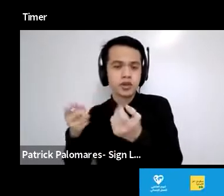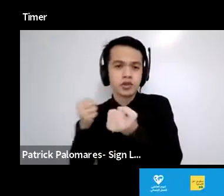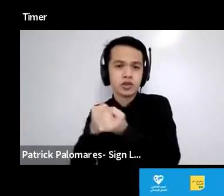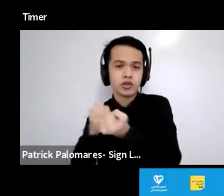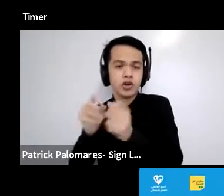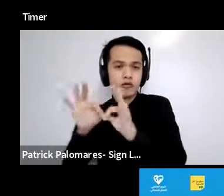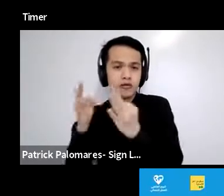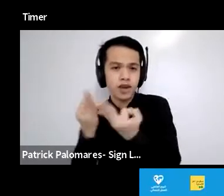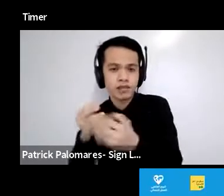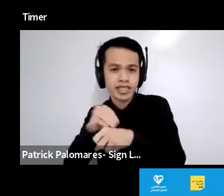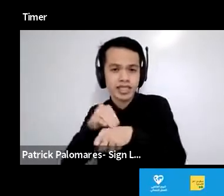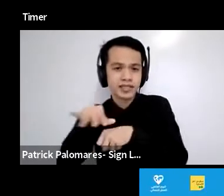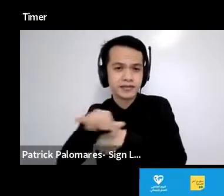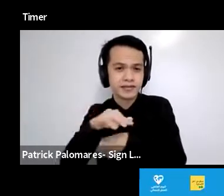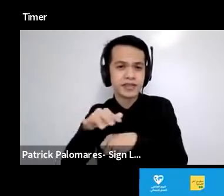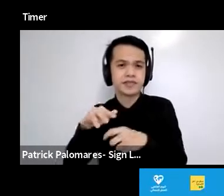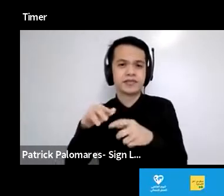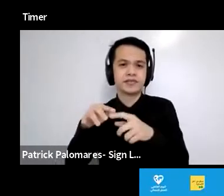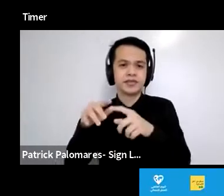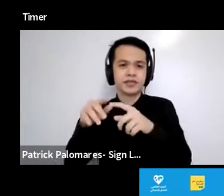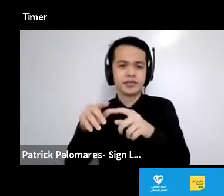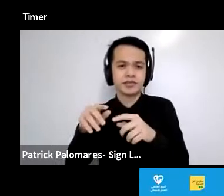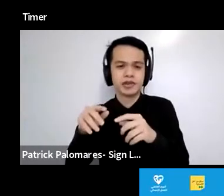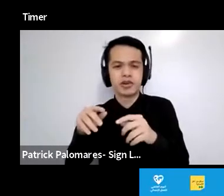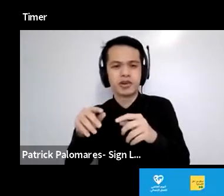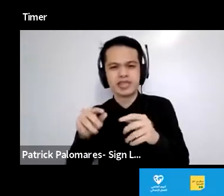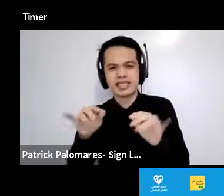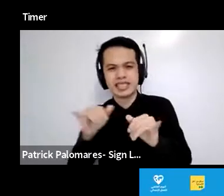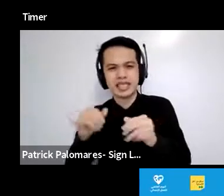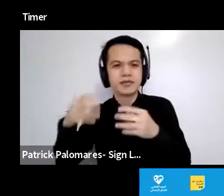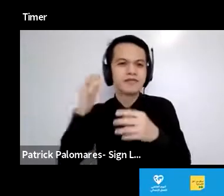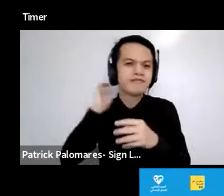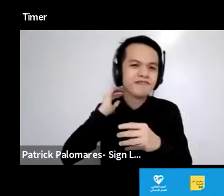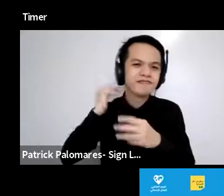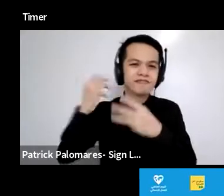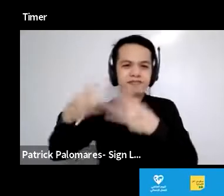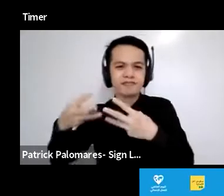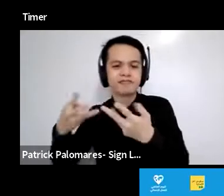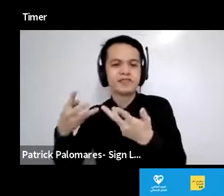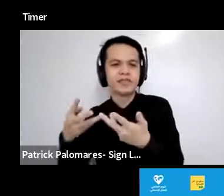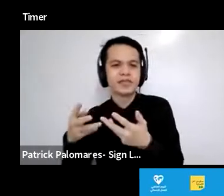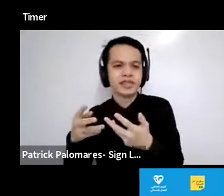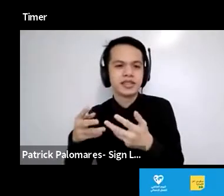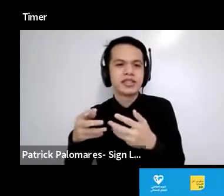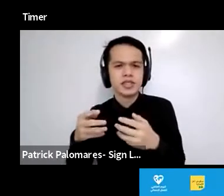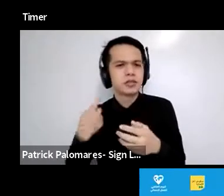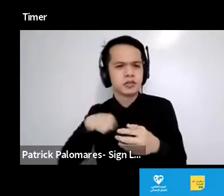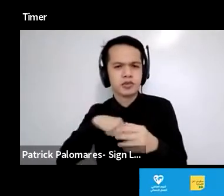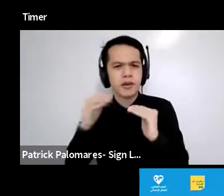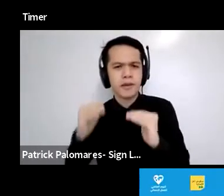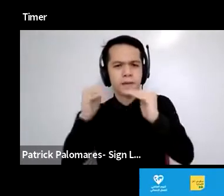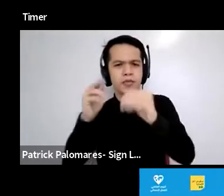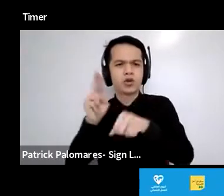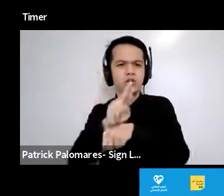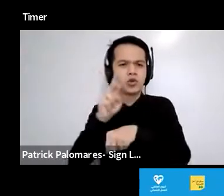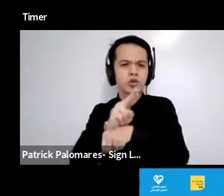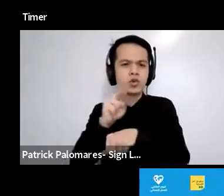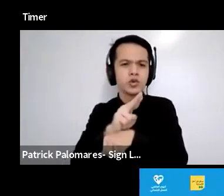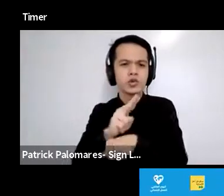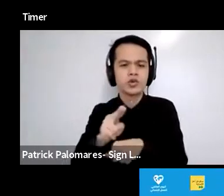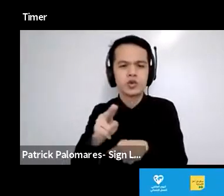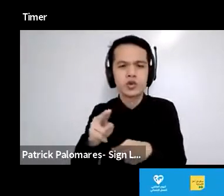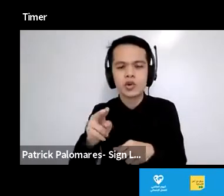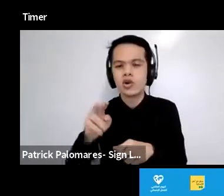families affected by cyclical armed conflict in Mindanao, we continue to use and promote the use of renewable energy